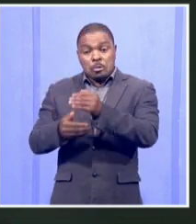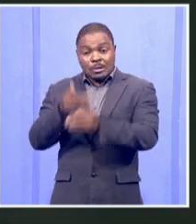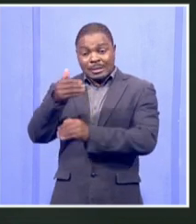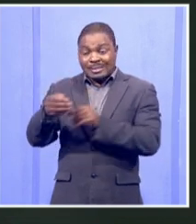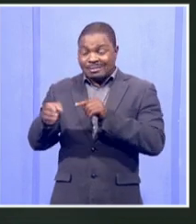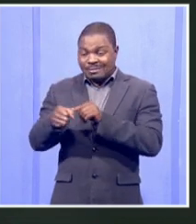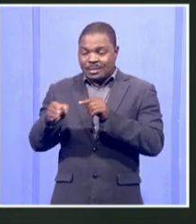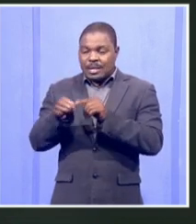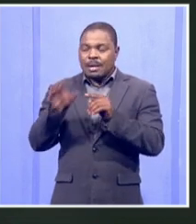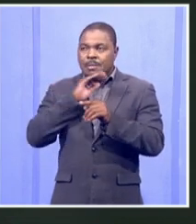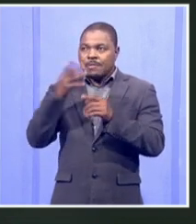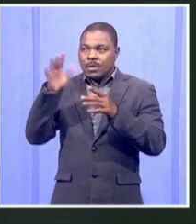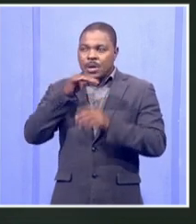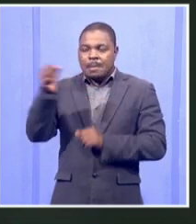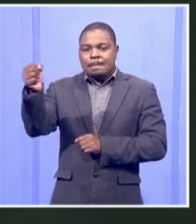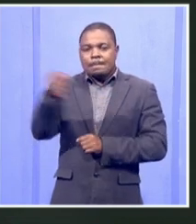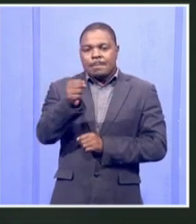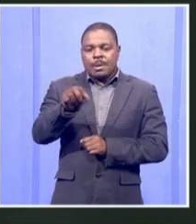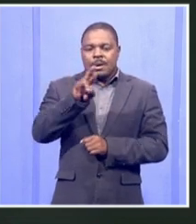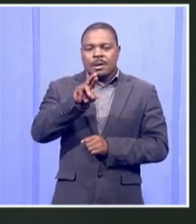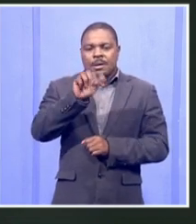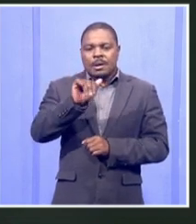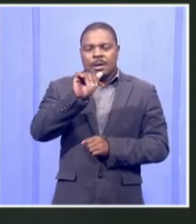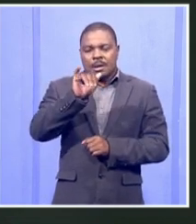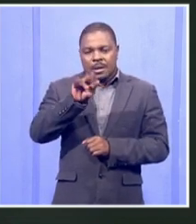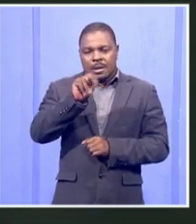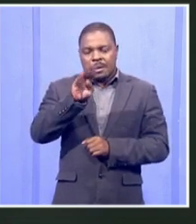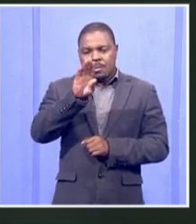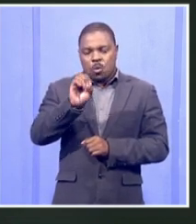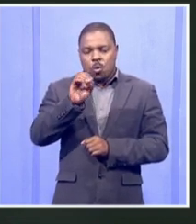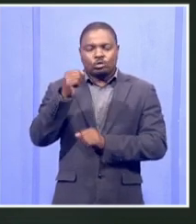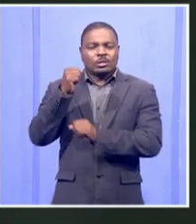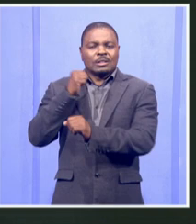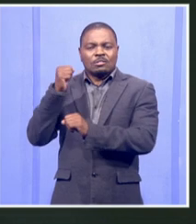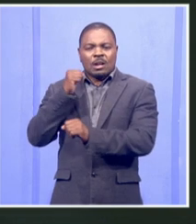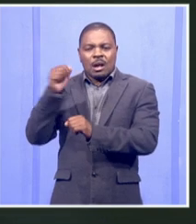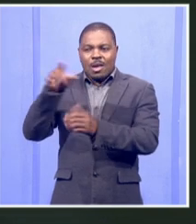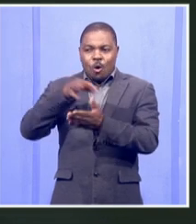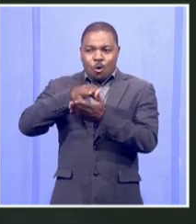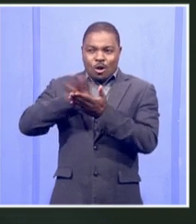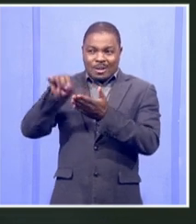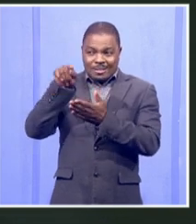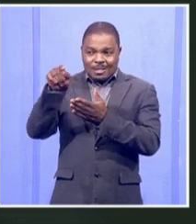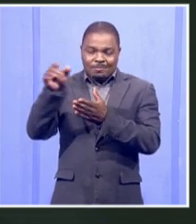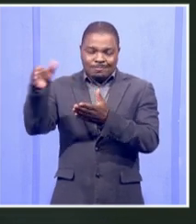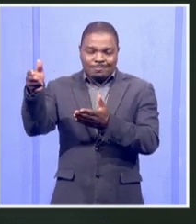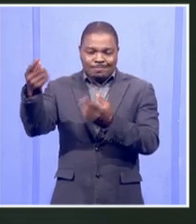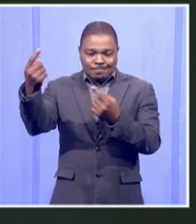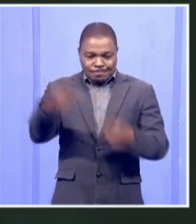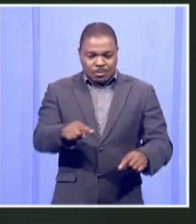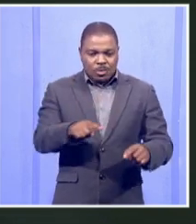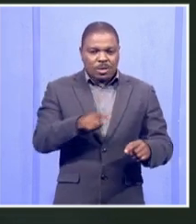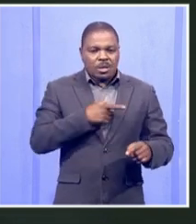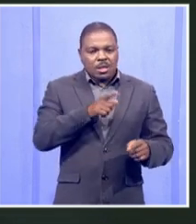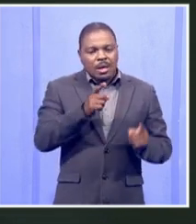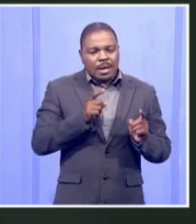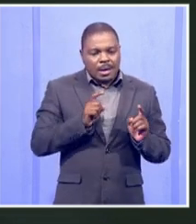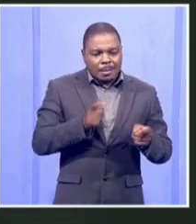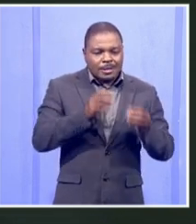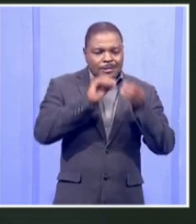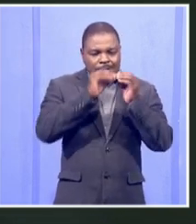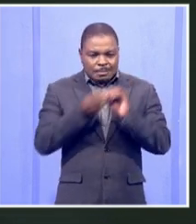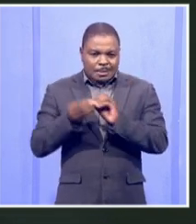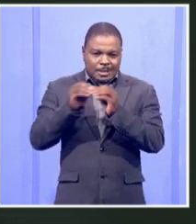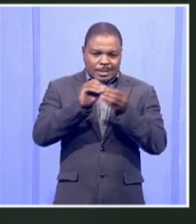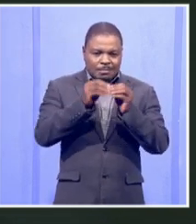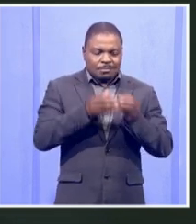the appointment of Rainbow Civils as the main contractor to deal with the emergency repairs of